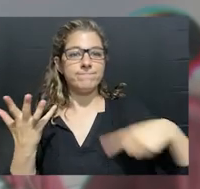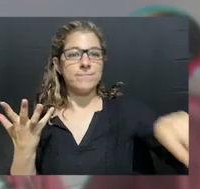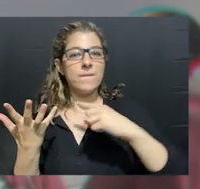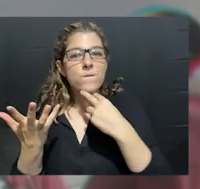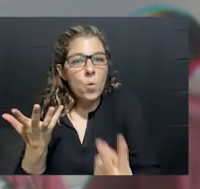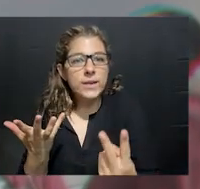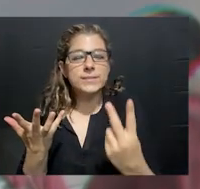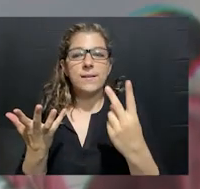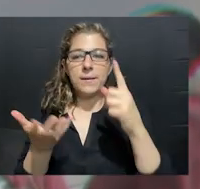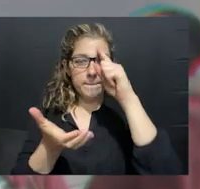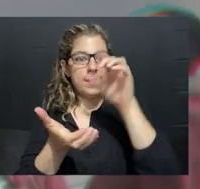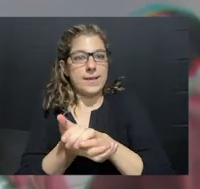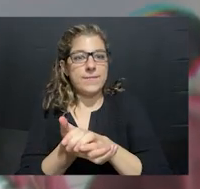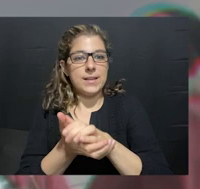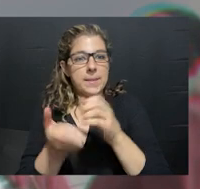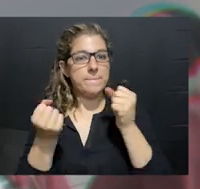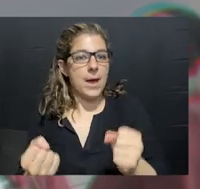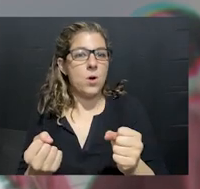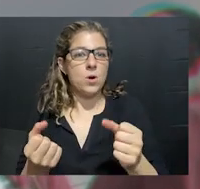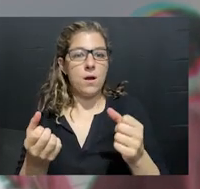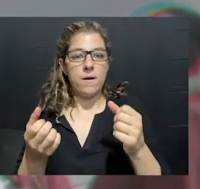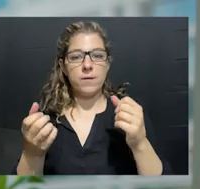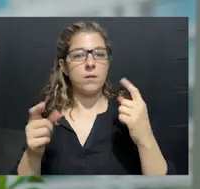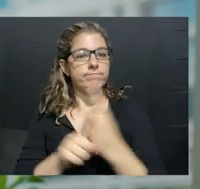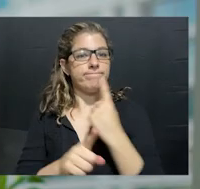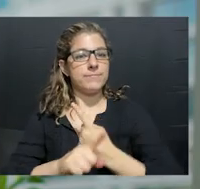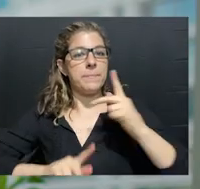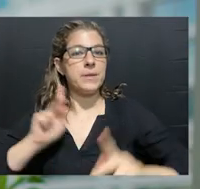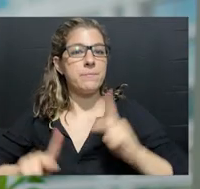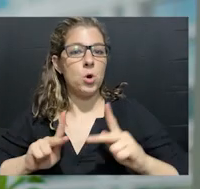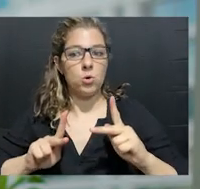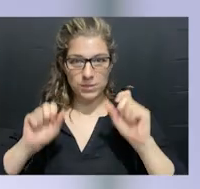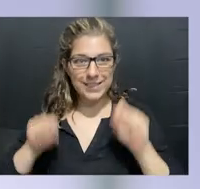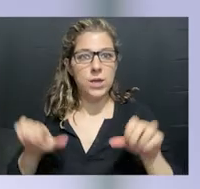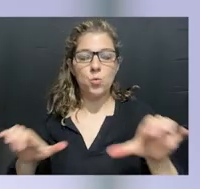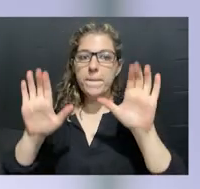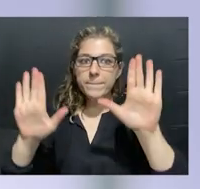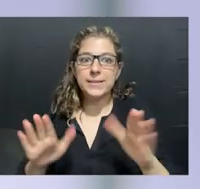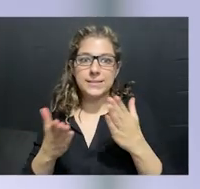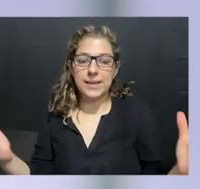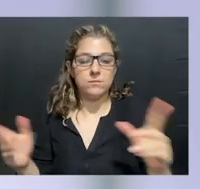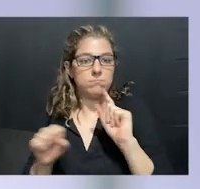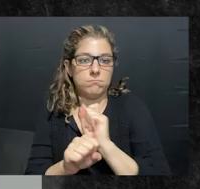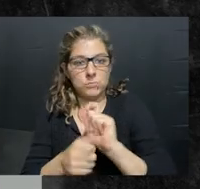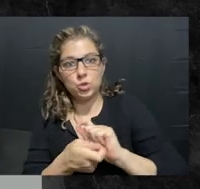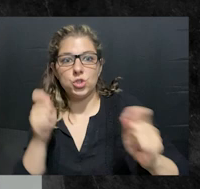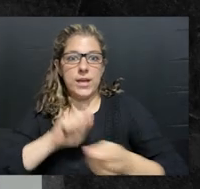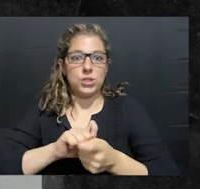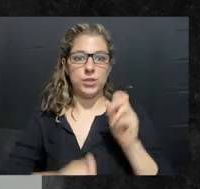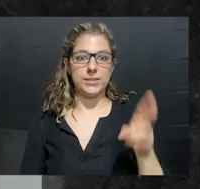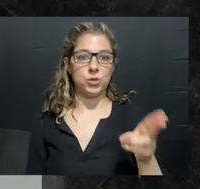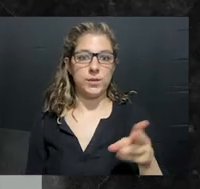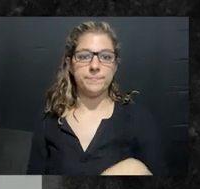voice. And believing in the power of ordinary people to do extraordinary things to change the course of history.